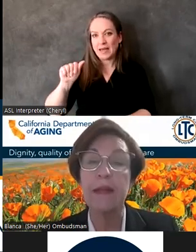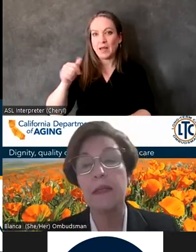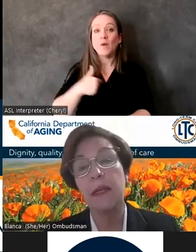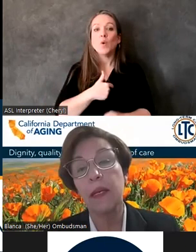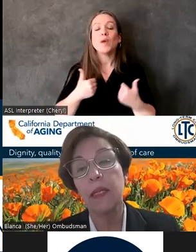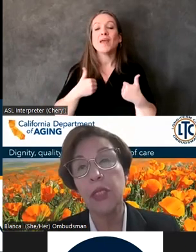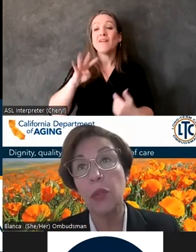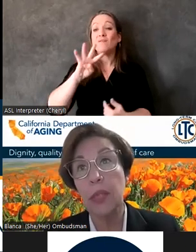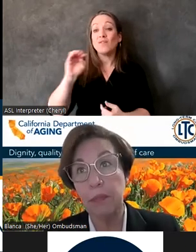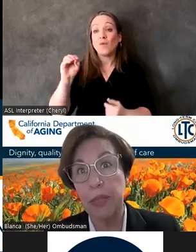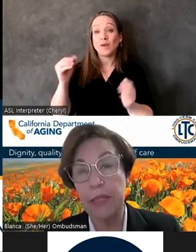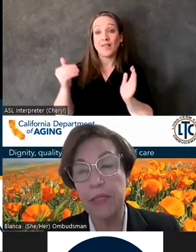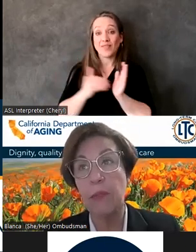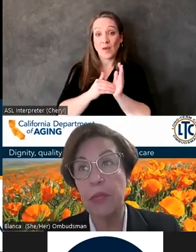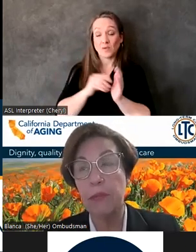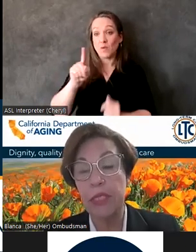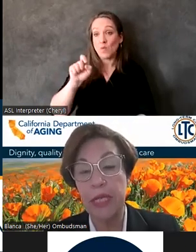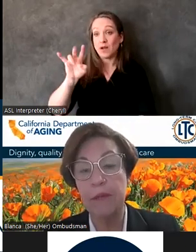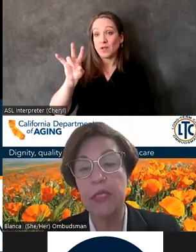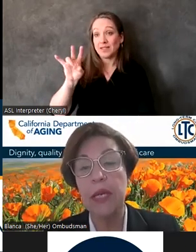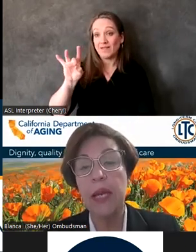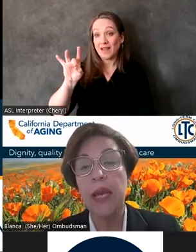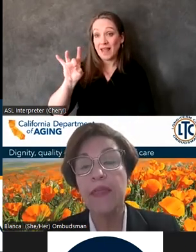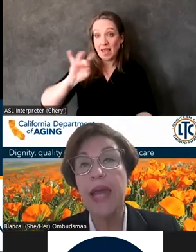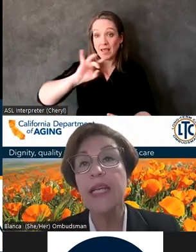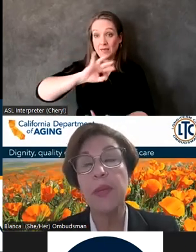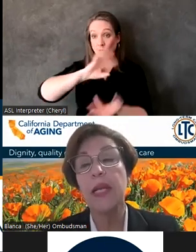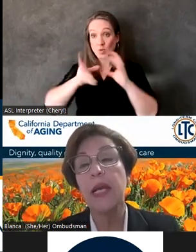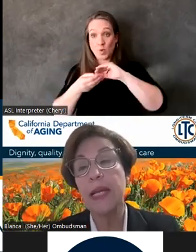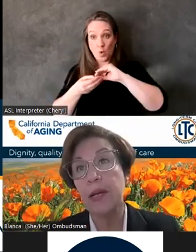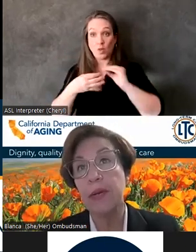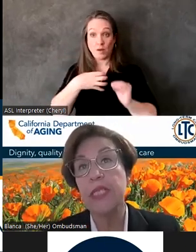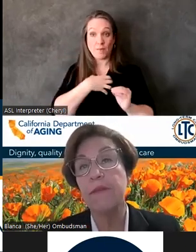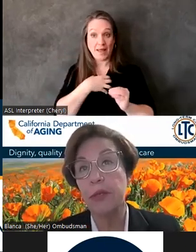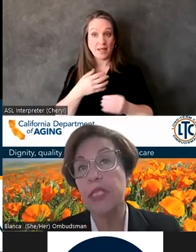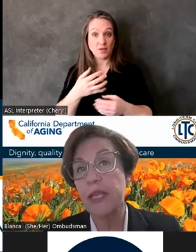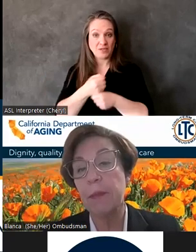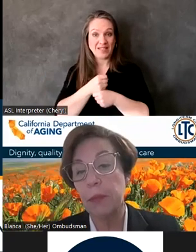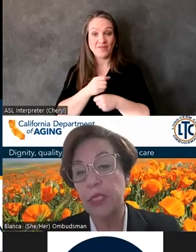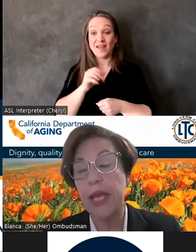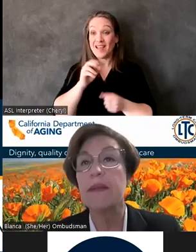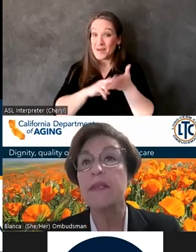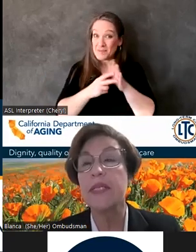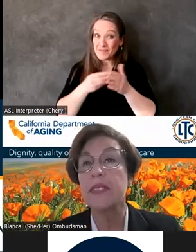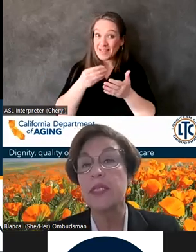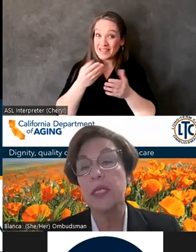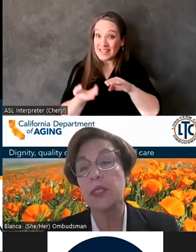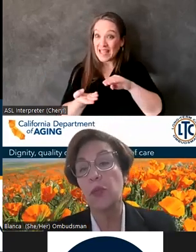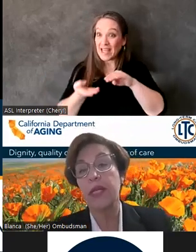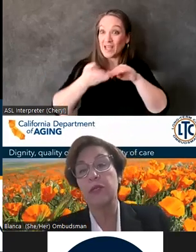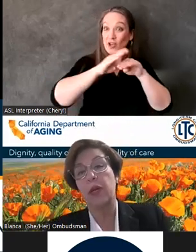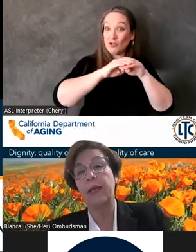40,178 total complaints that we received. That has been an increase of 37%